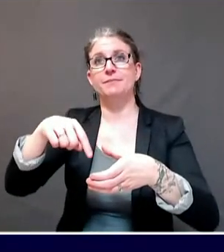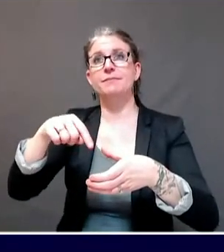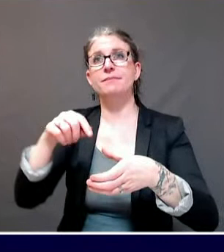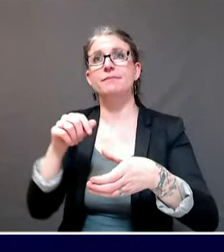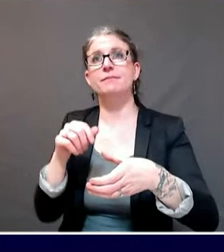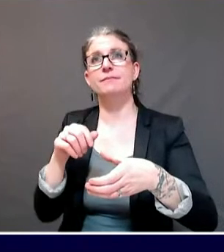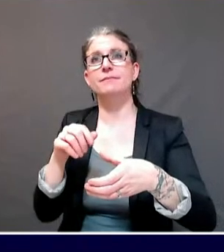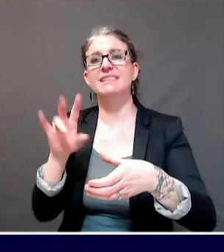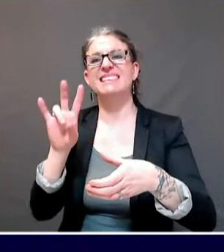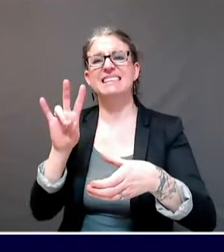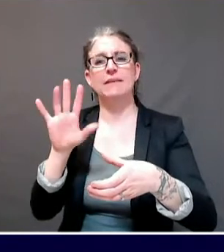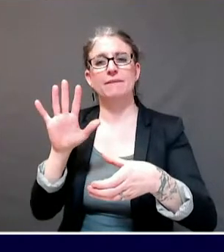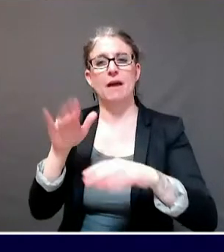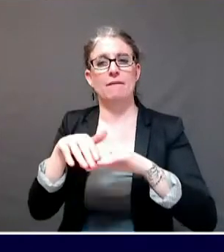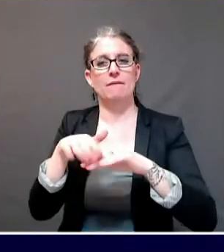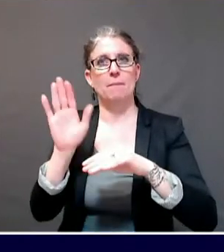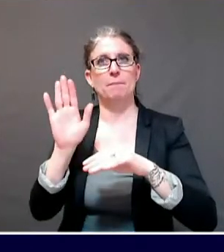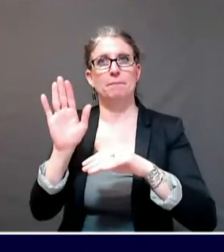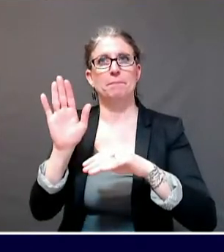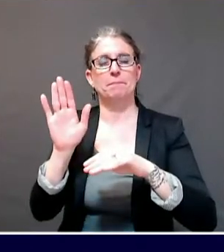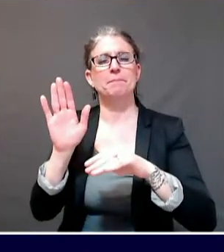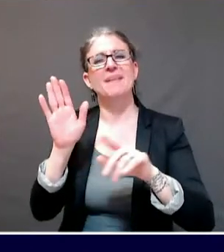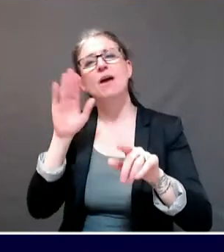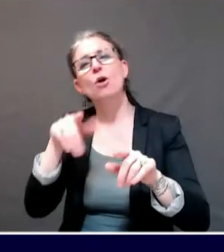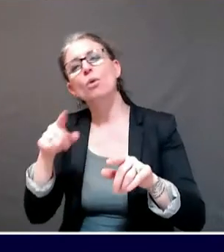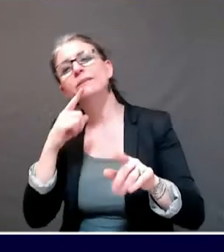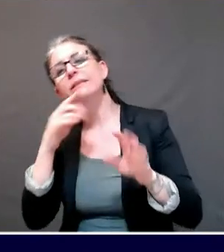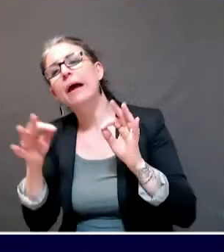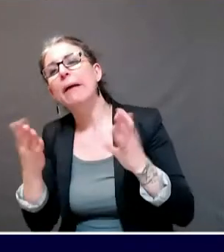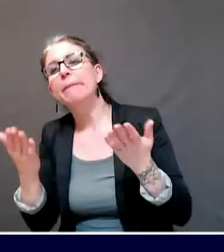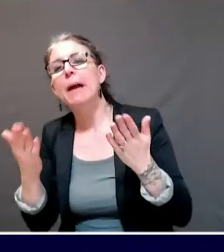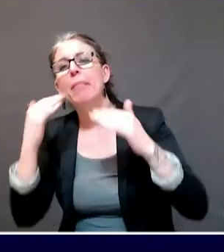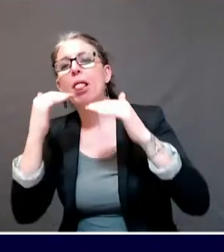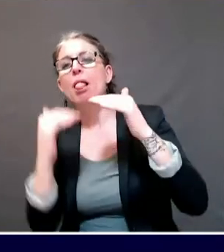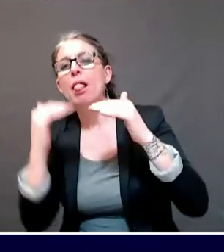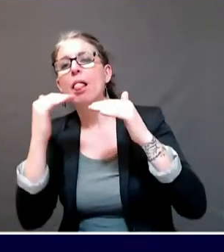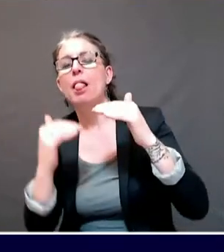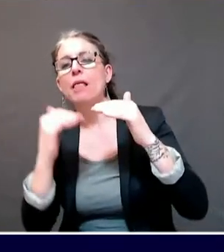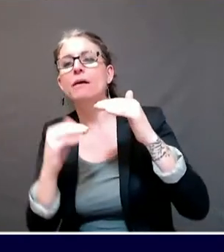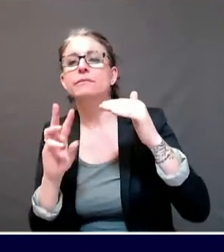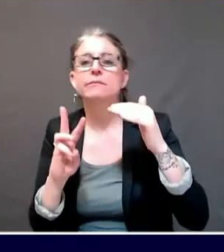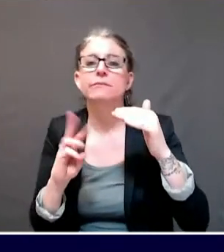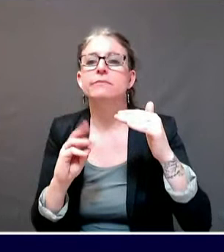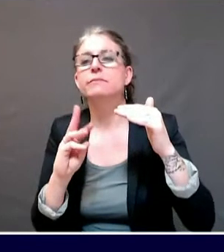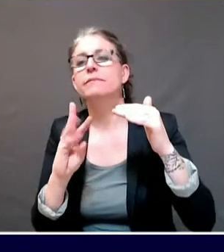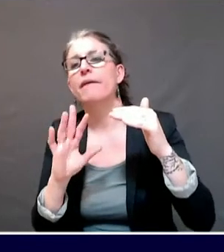age cutoff may be somewhat different. But also I'm